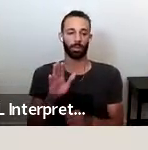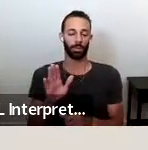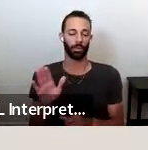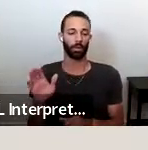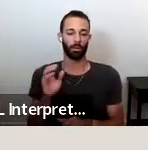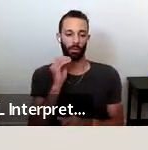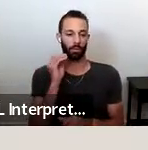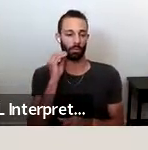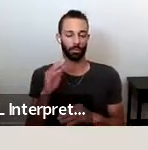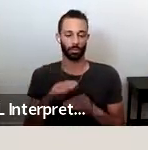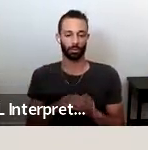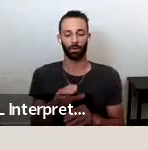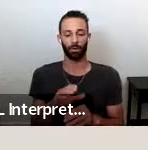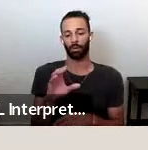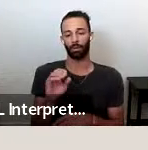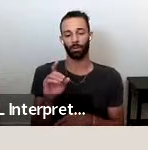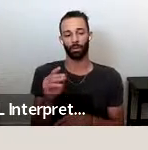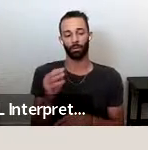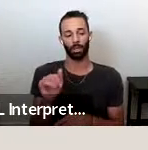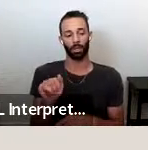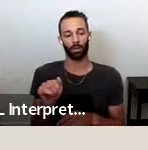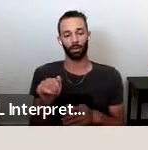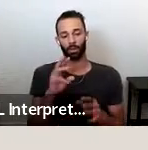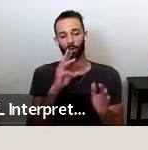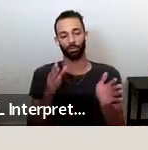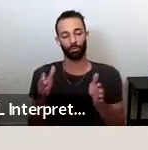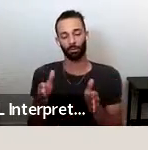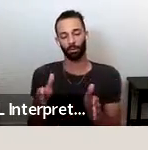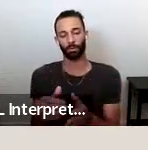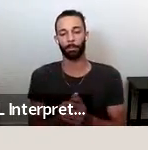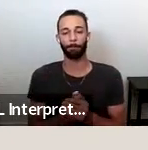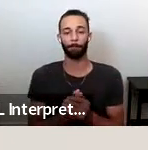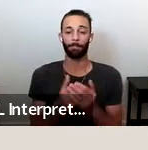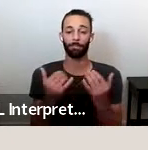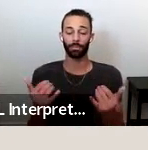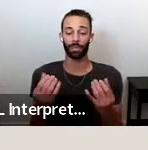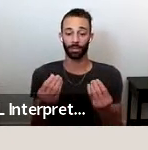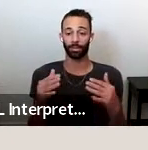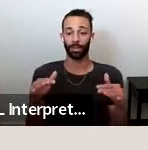Columbia River. This land is also